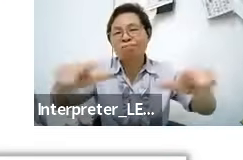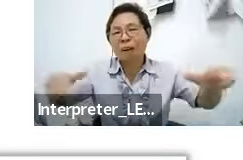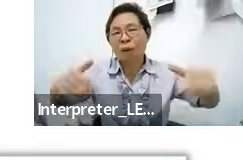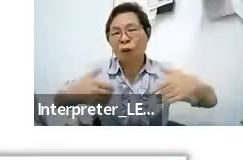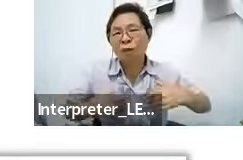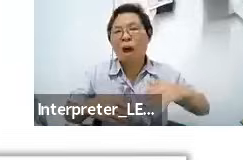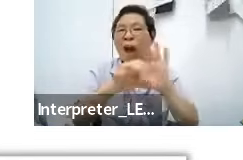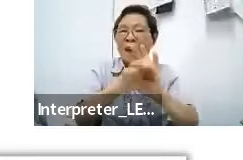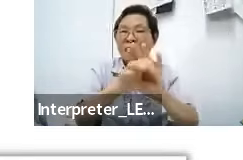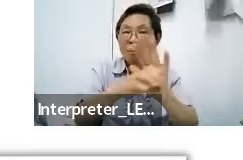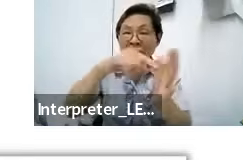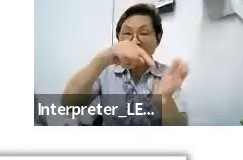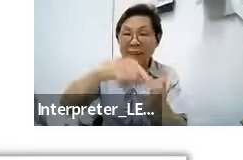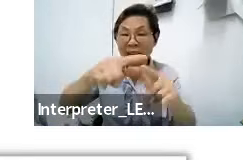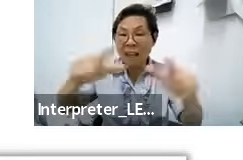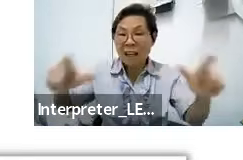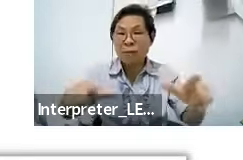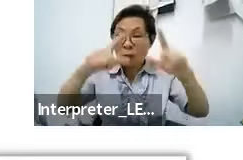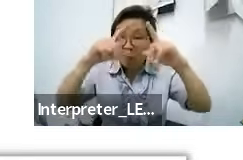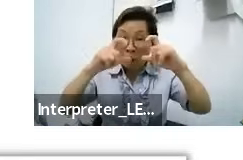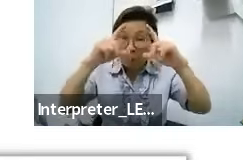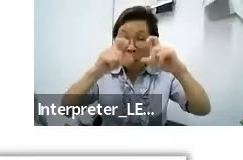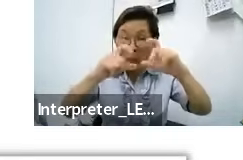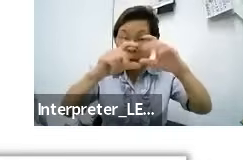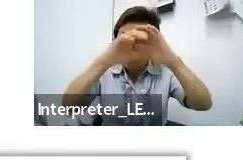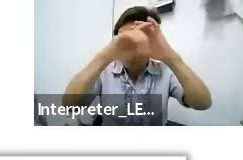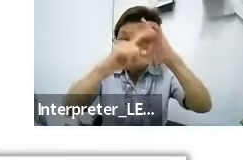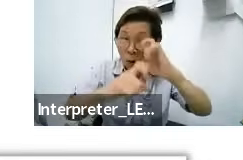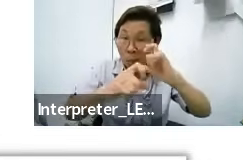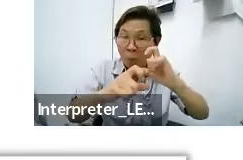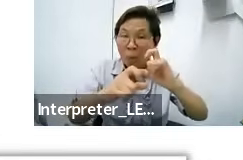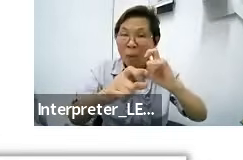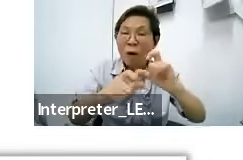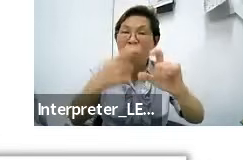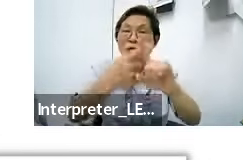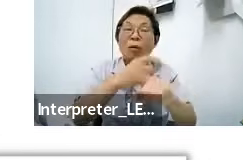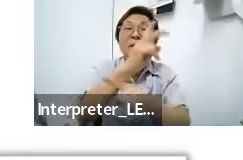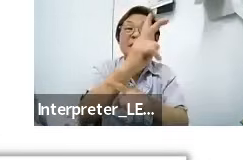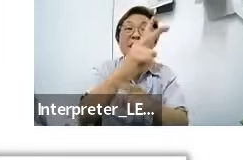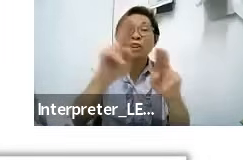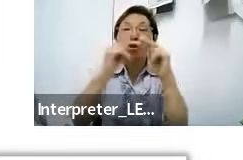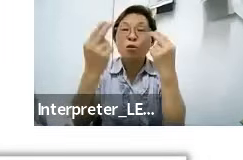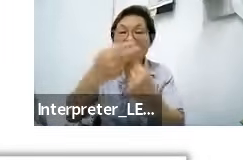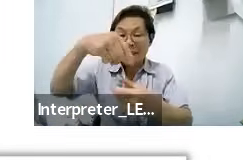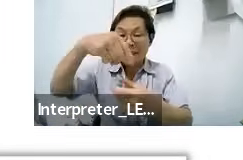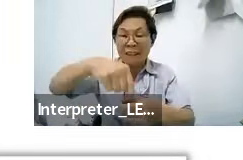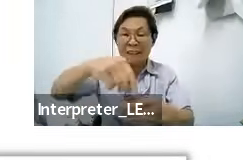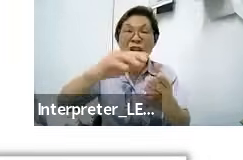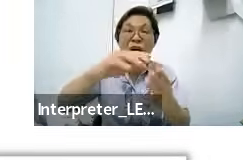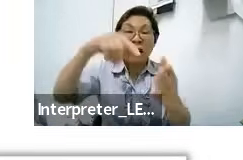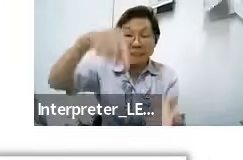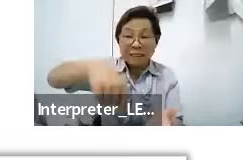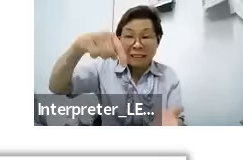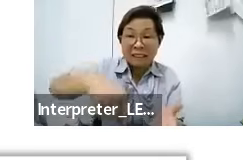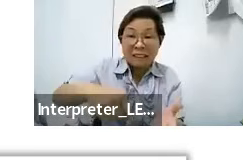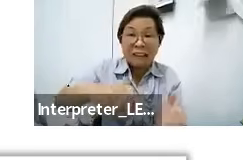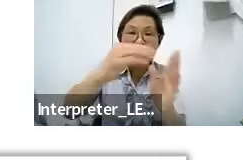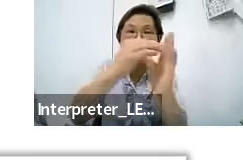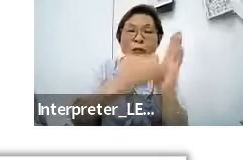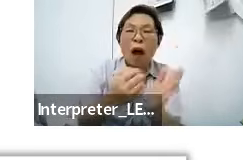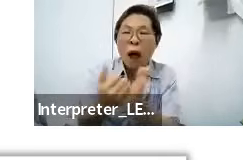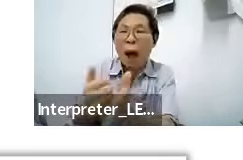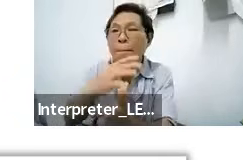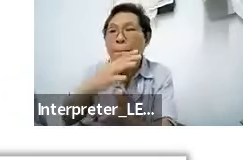these snapshots that you are seeing is from the second unit of this module, which is to help the teachers and parents